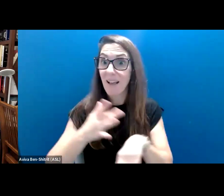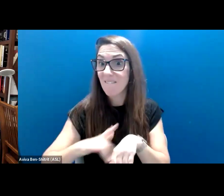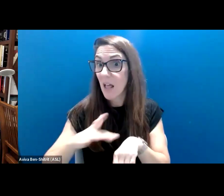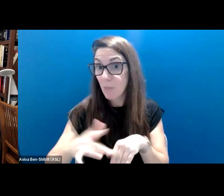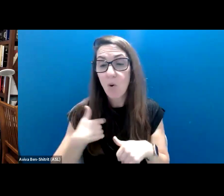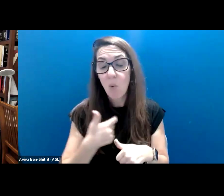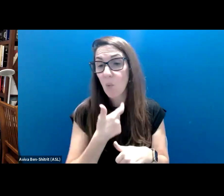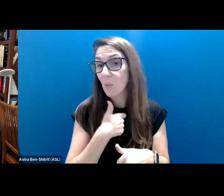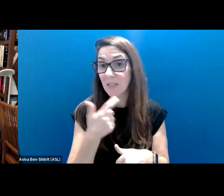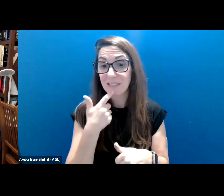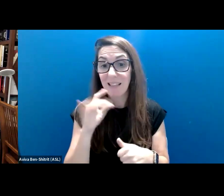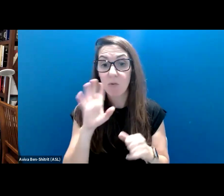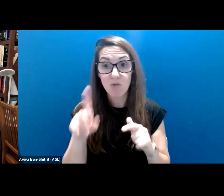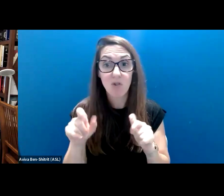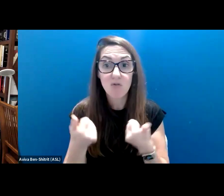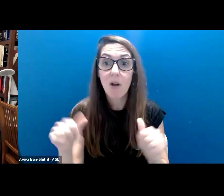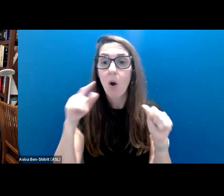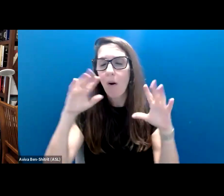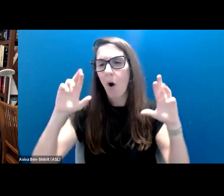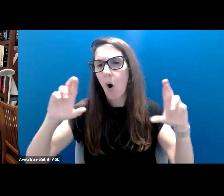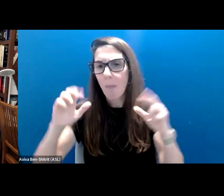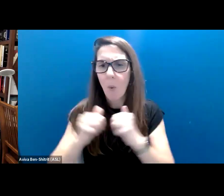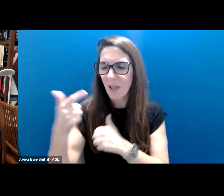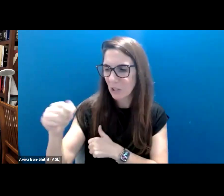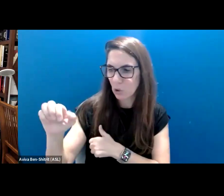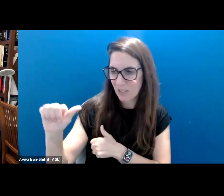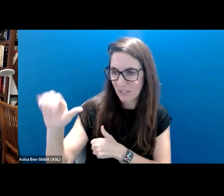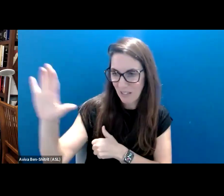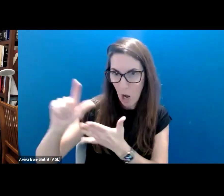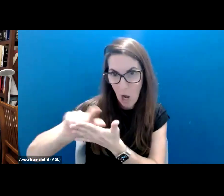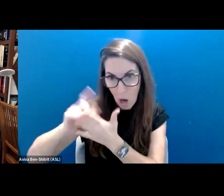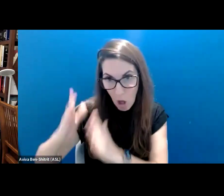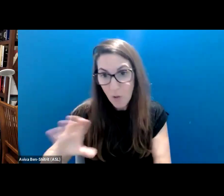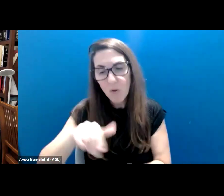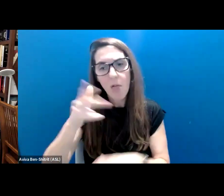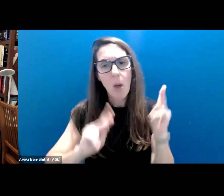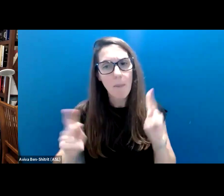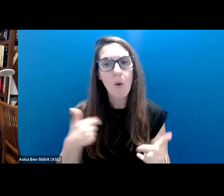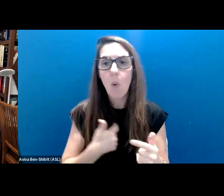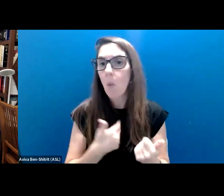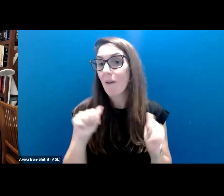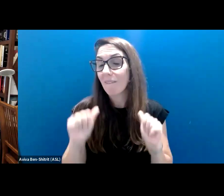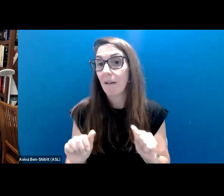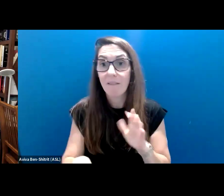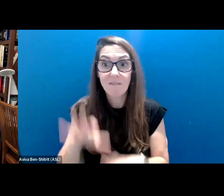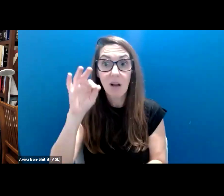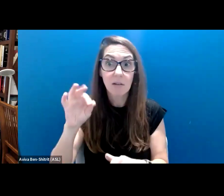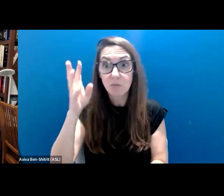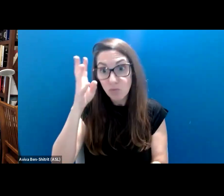well. And I'm hopeful that with the help of GSA's lawyers and other folks, that maybe we will be able to find a way to make this